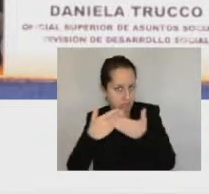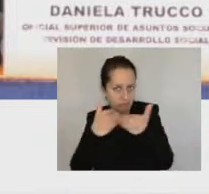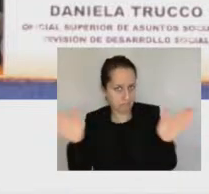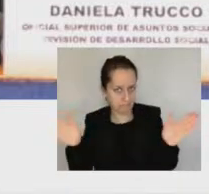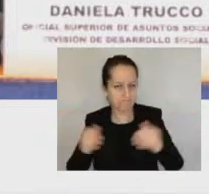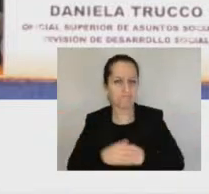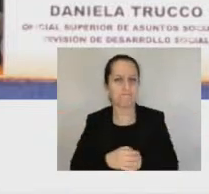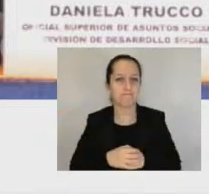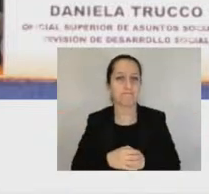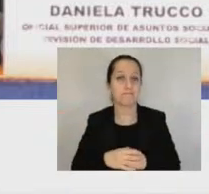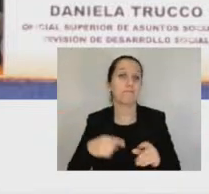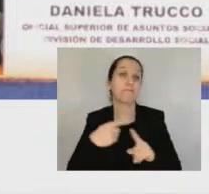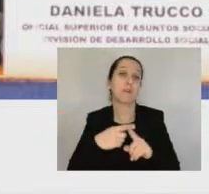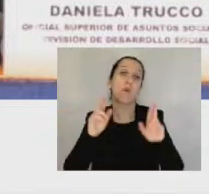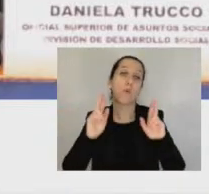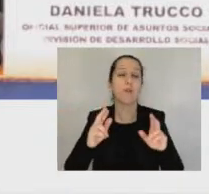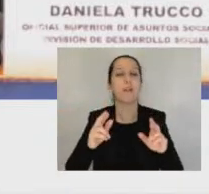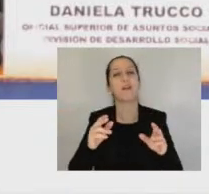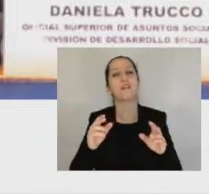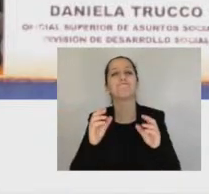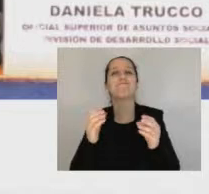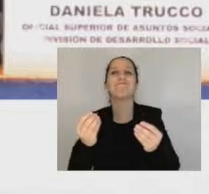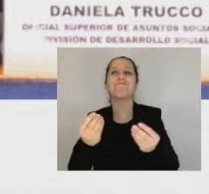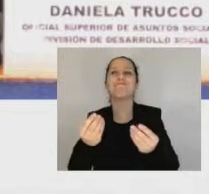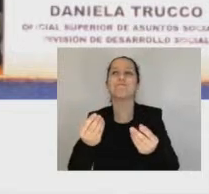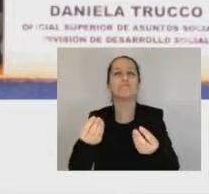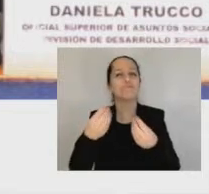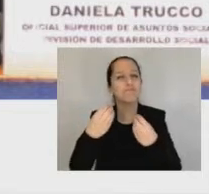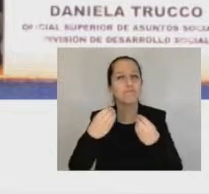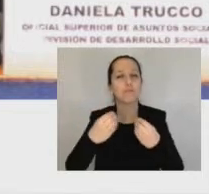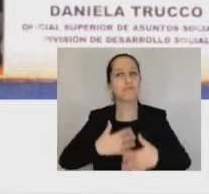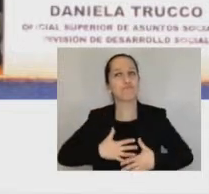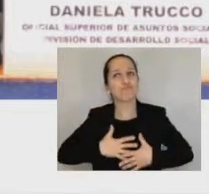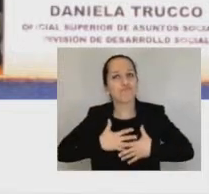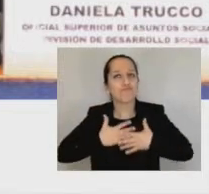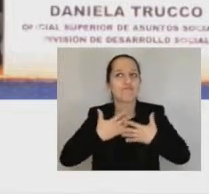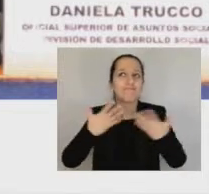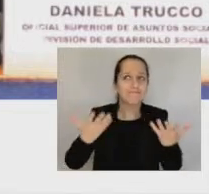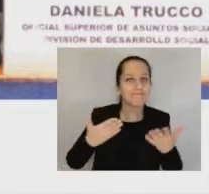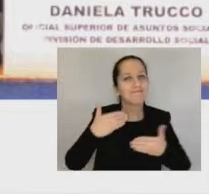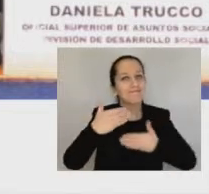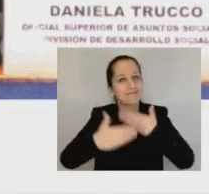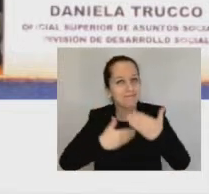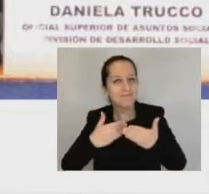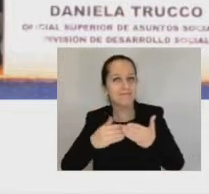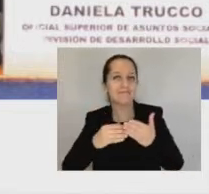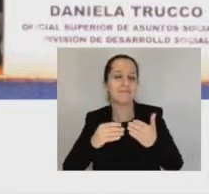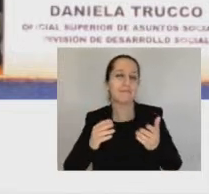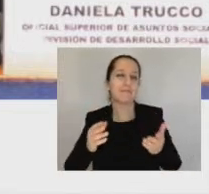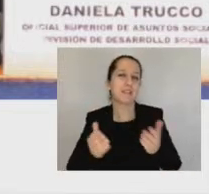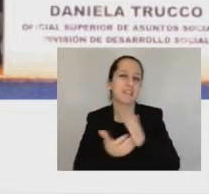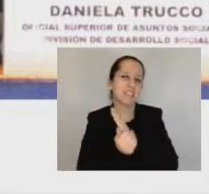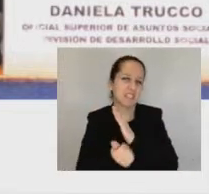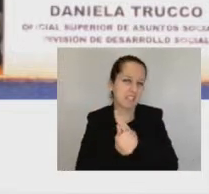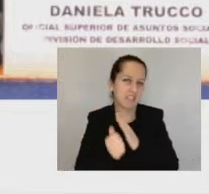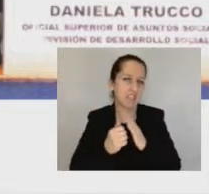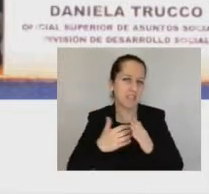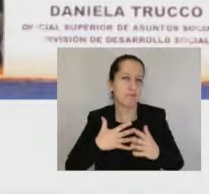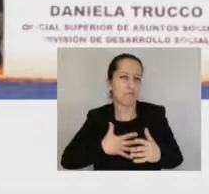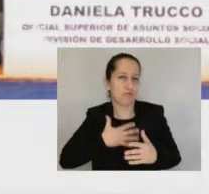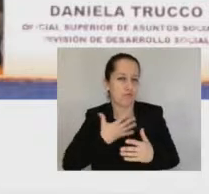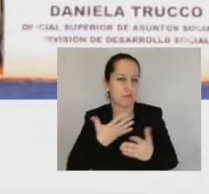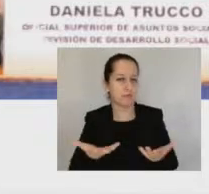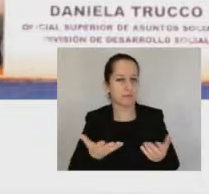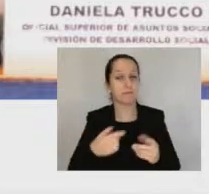issues. It's important to do away with gender stereotypes, to promote gender